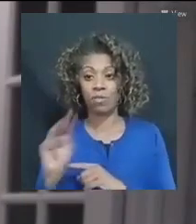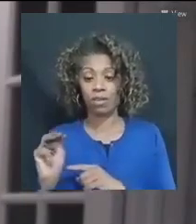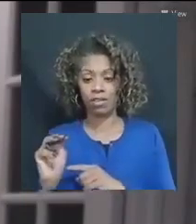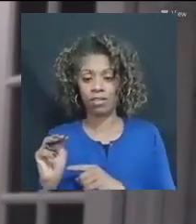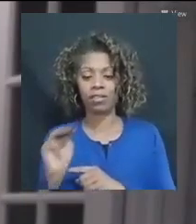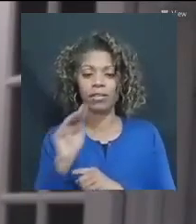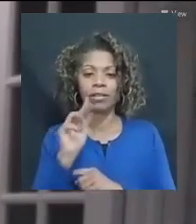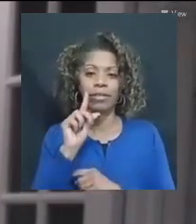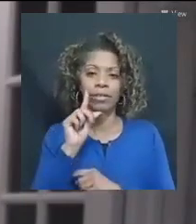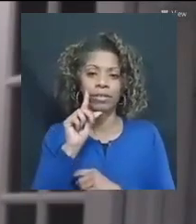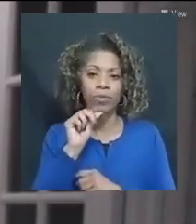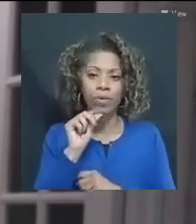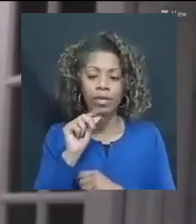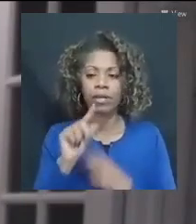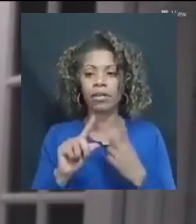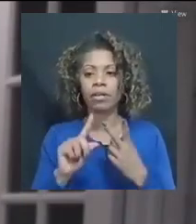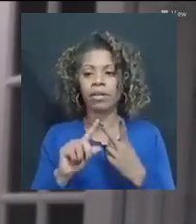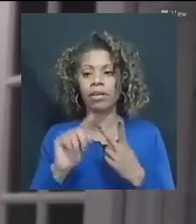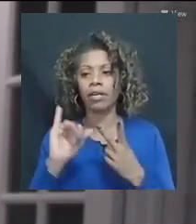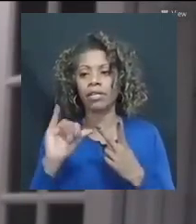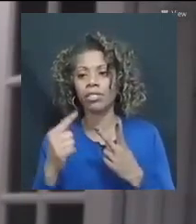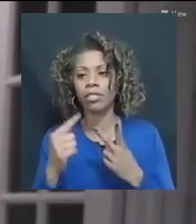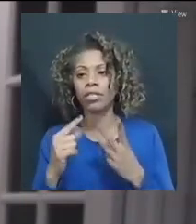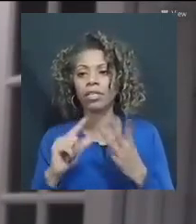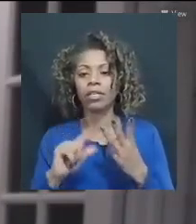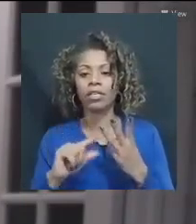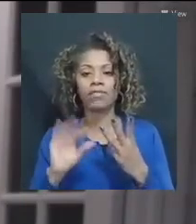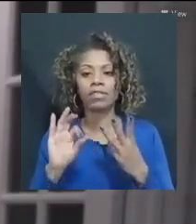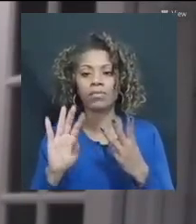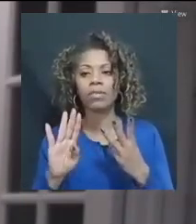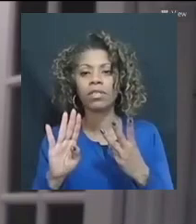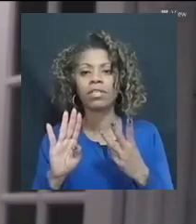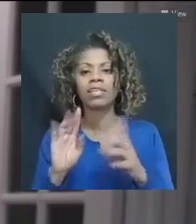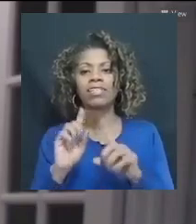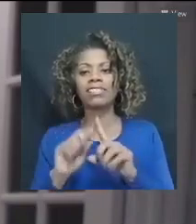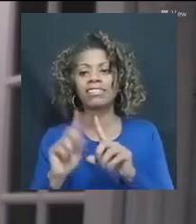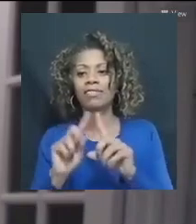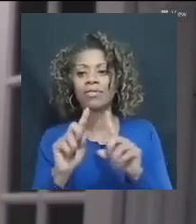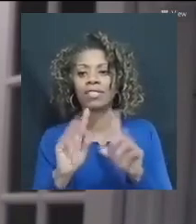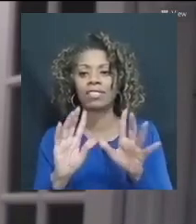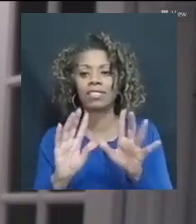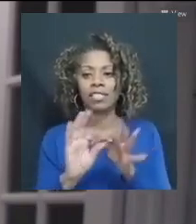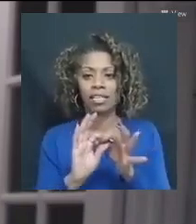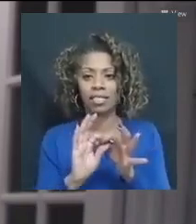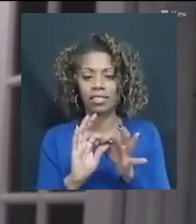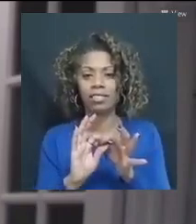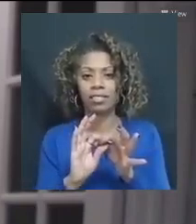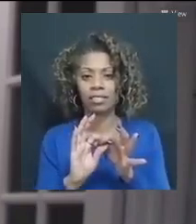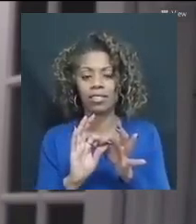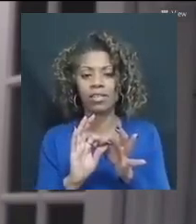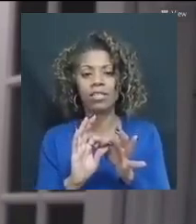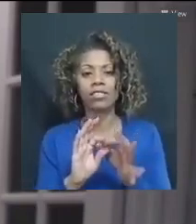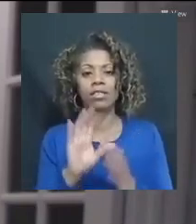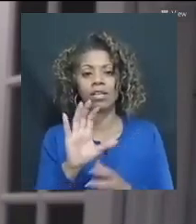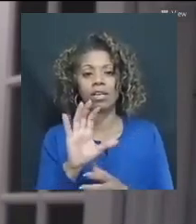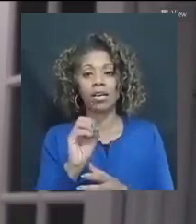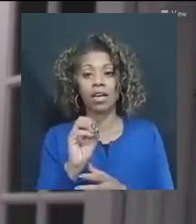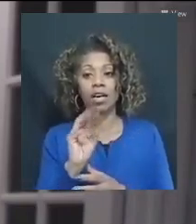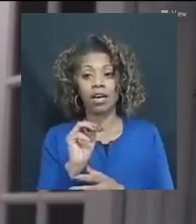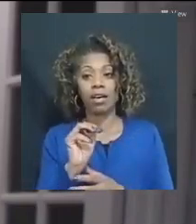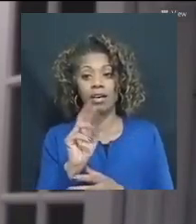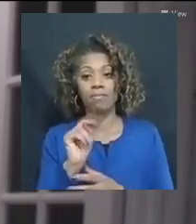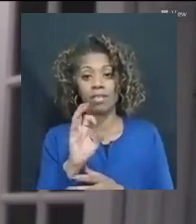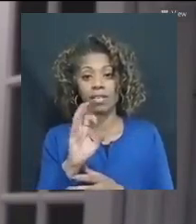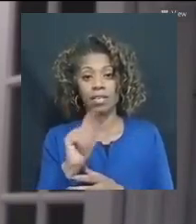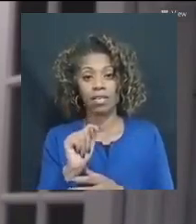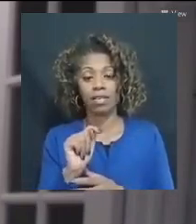are ComNetLive, C-O-M-N-E-T. Excuse me, I got that wrong. ComNetworkV, hashtag ComNetworkV, or hashtag